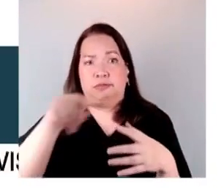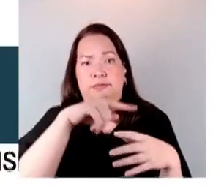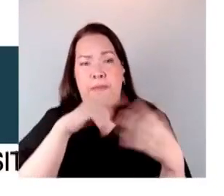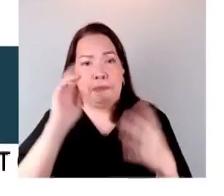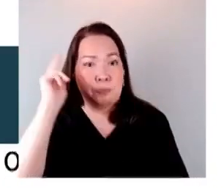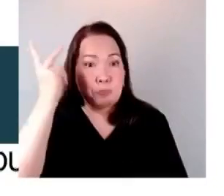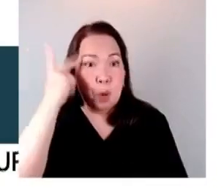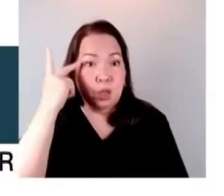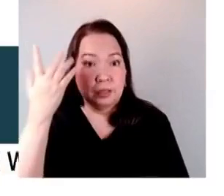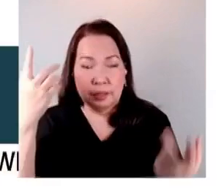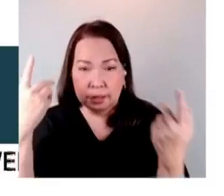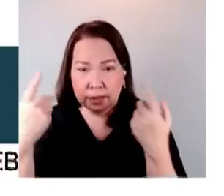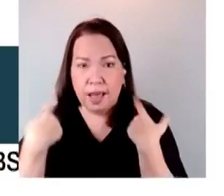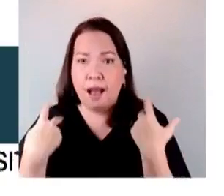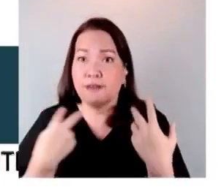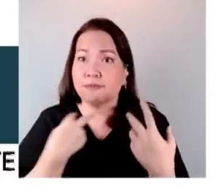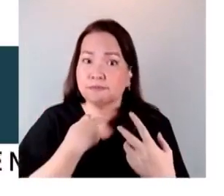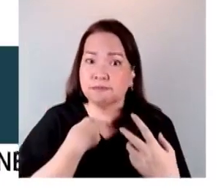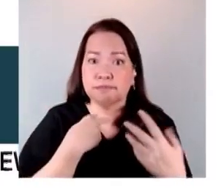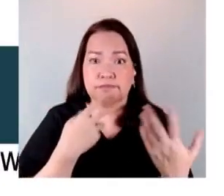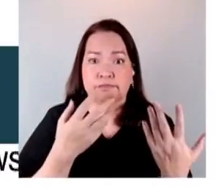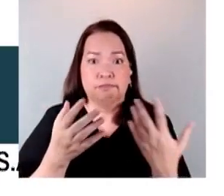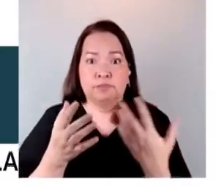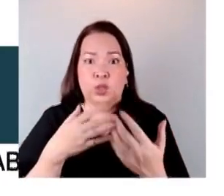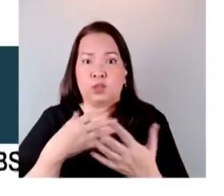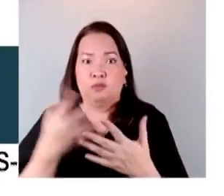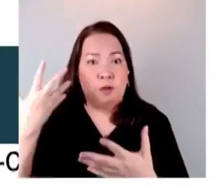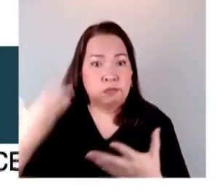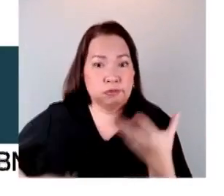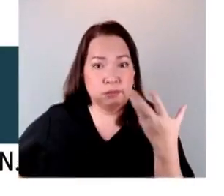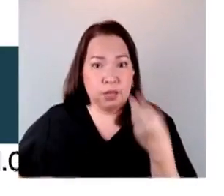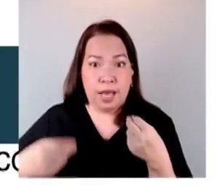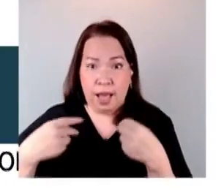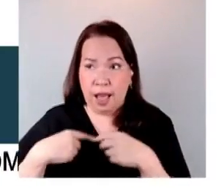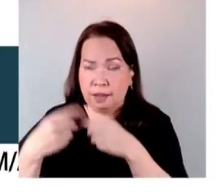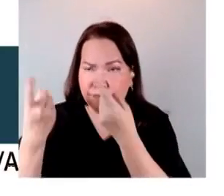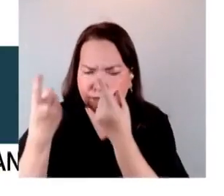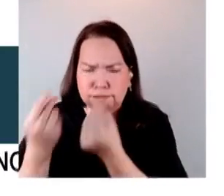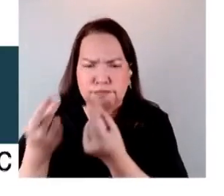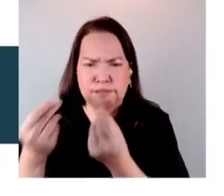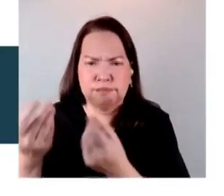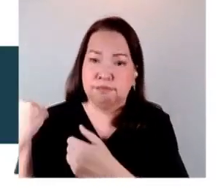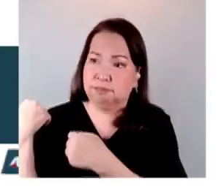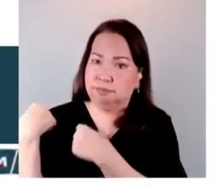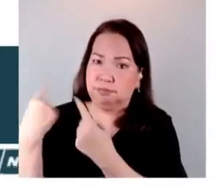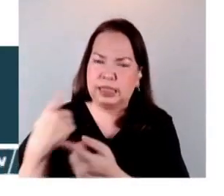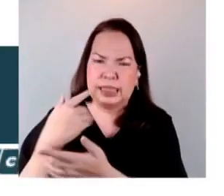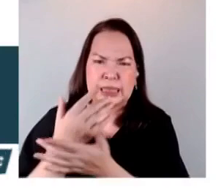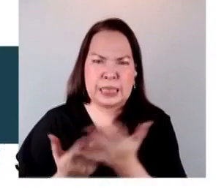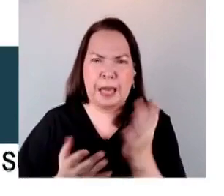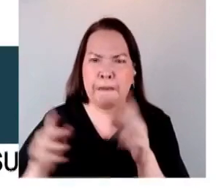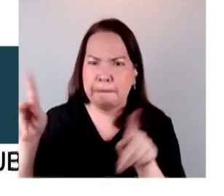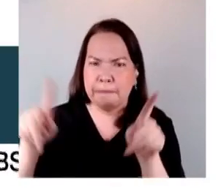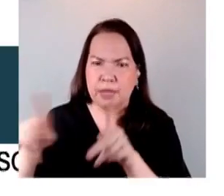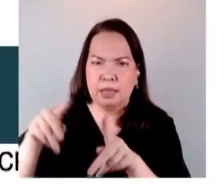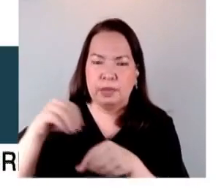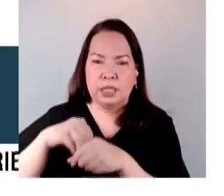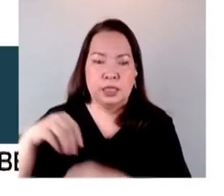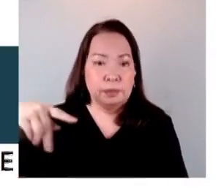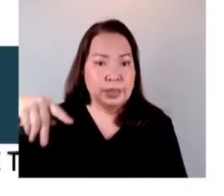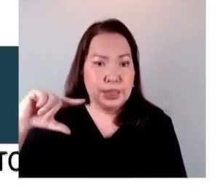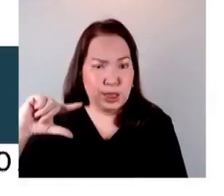political obstacles in place, notwithstanding the corruption that has been committed undoubtedly by some officials of the commission